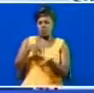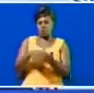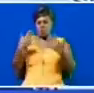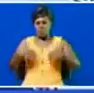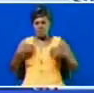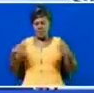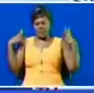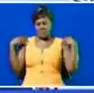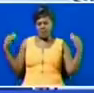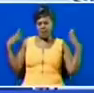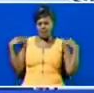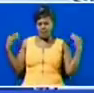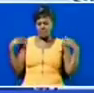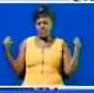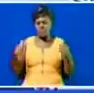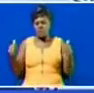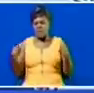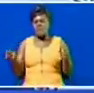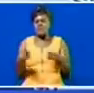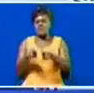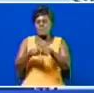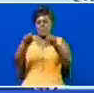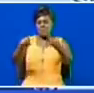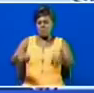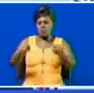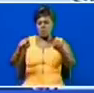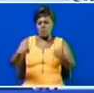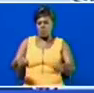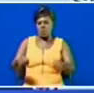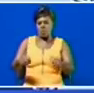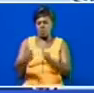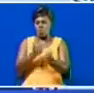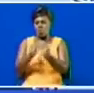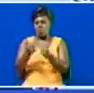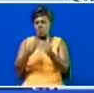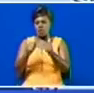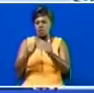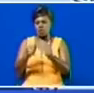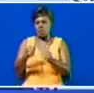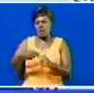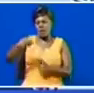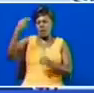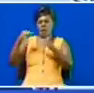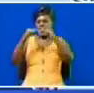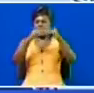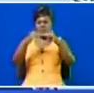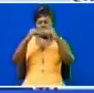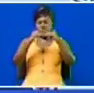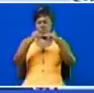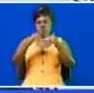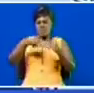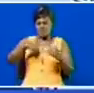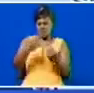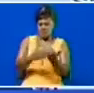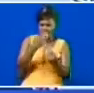to train on a full-time basis and be able to compete at the right level. So we look after